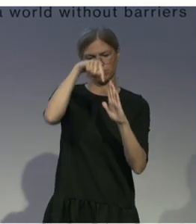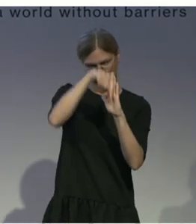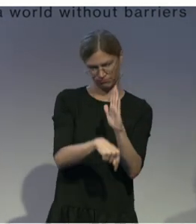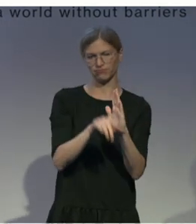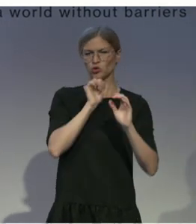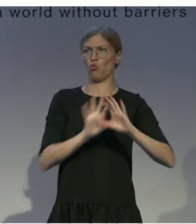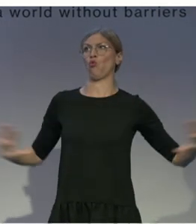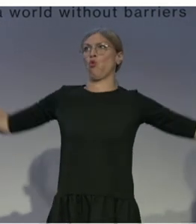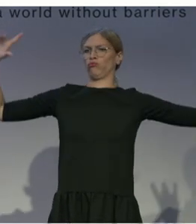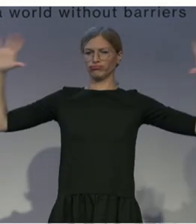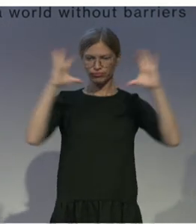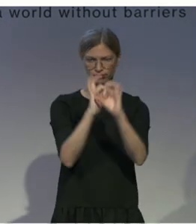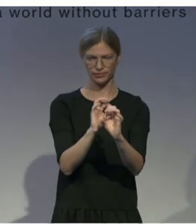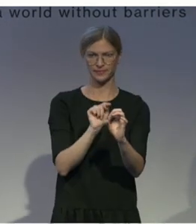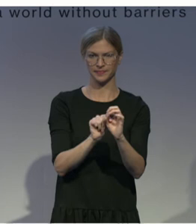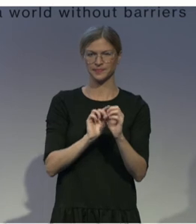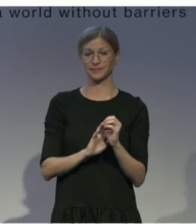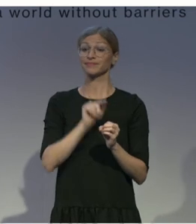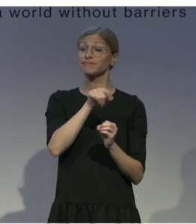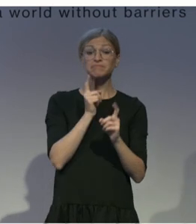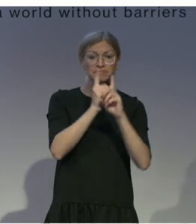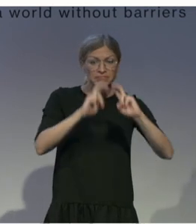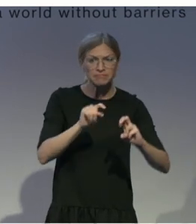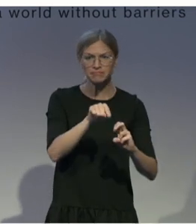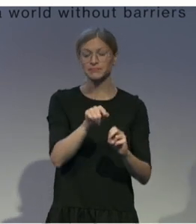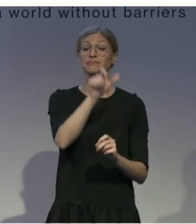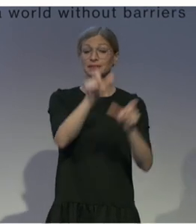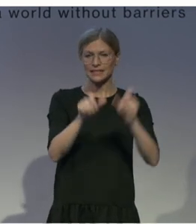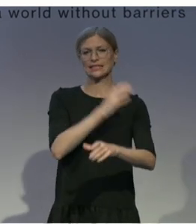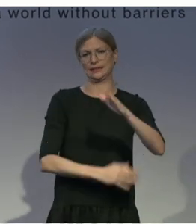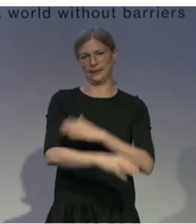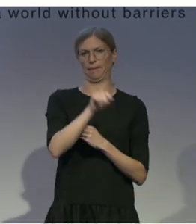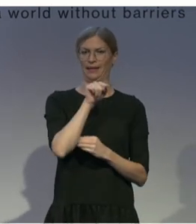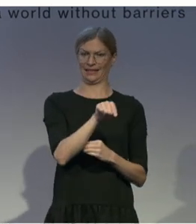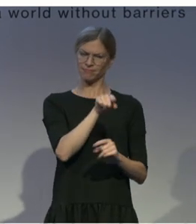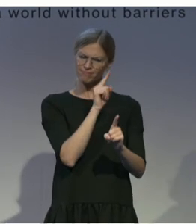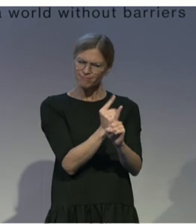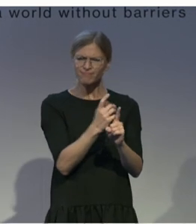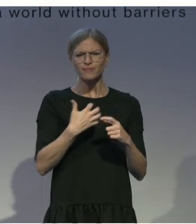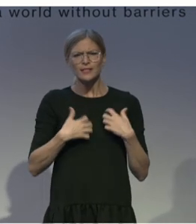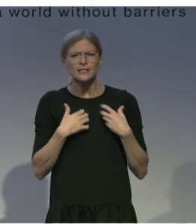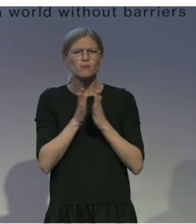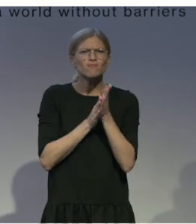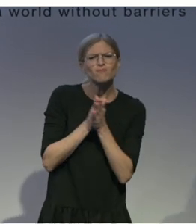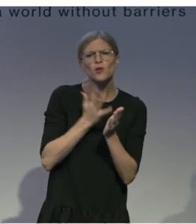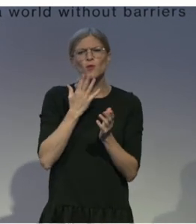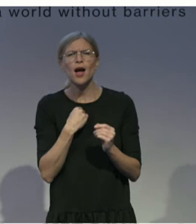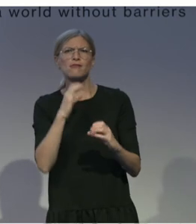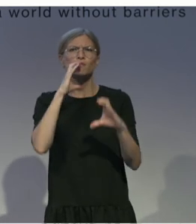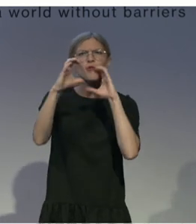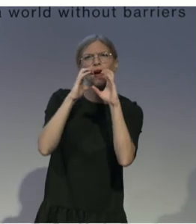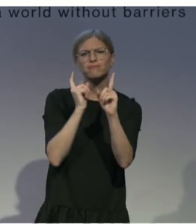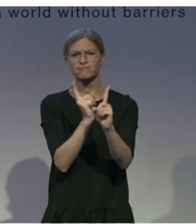People with disabilities often lack the advocacy and communication skills to raise the issues that affect them, and equally